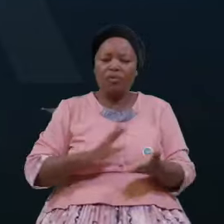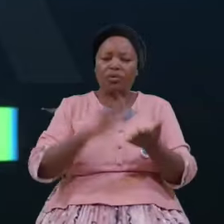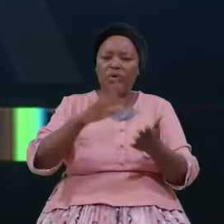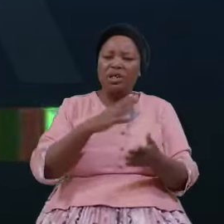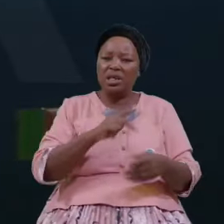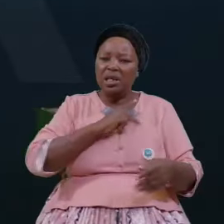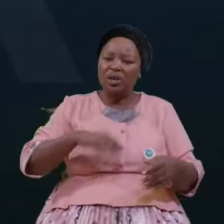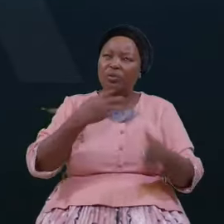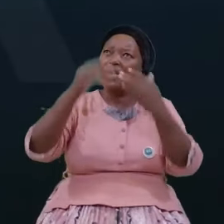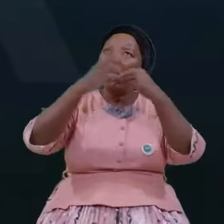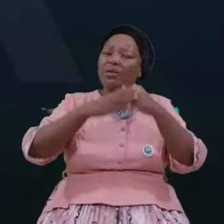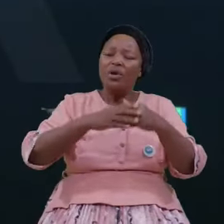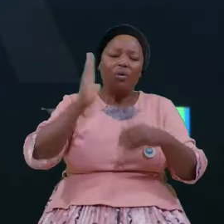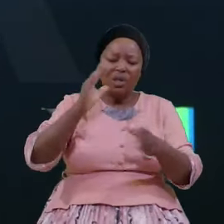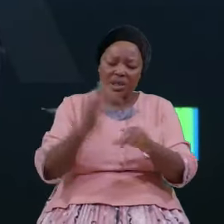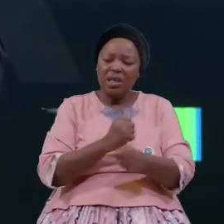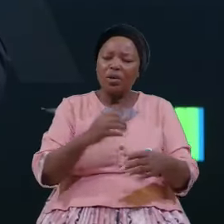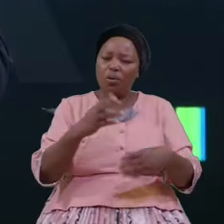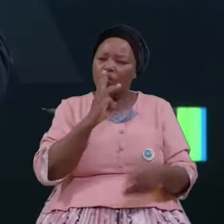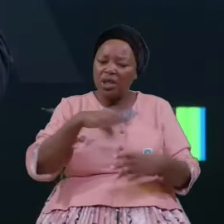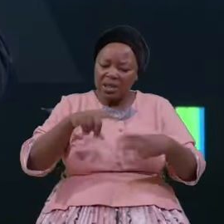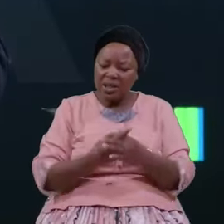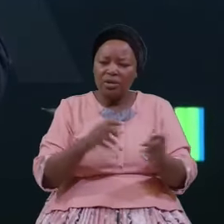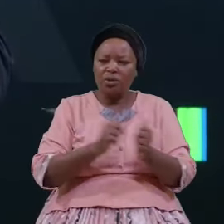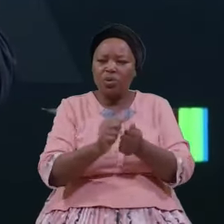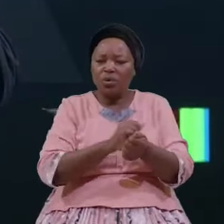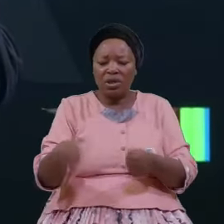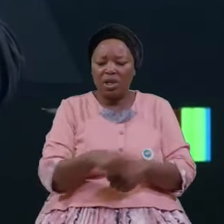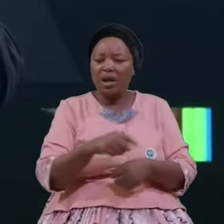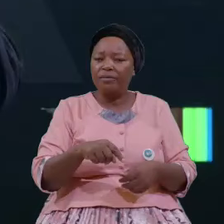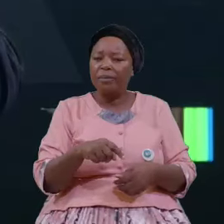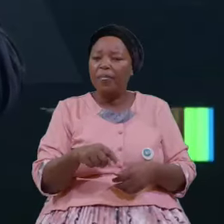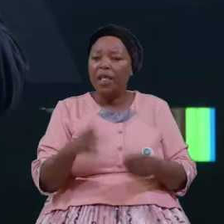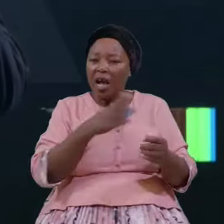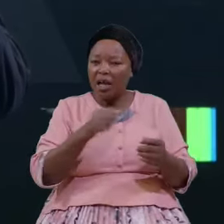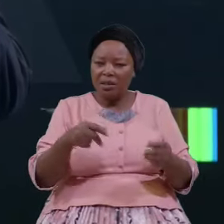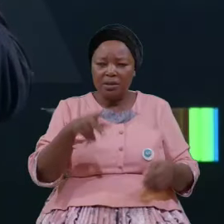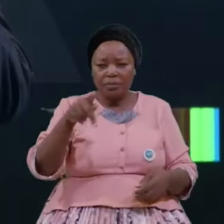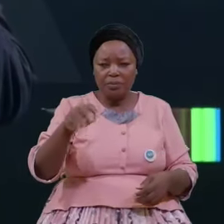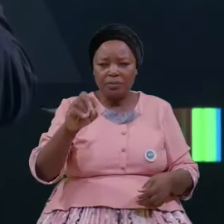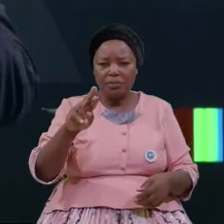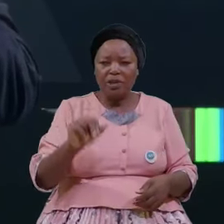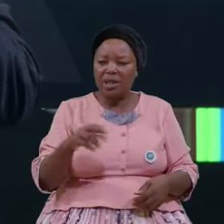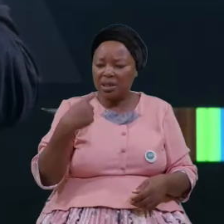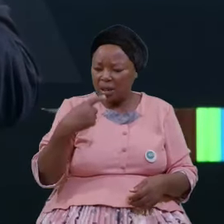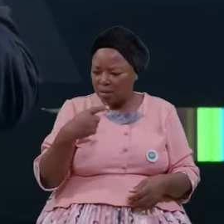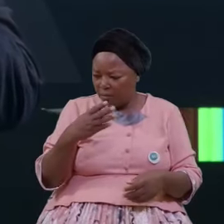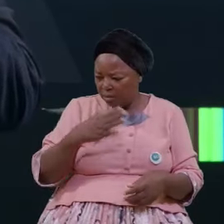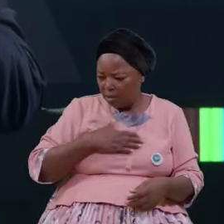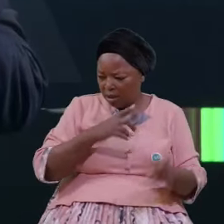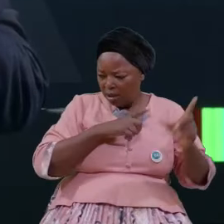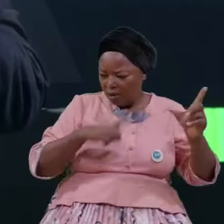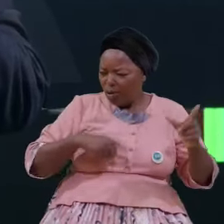wash their feet. And Peter said, my Lord, what are you doing? You